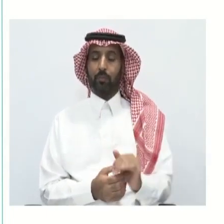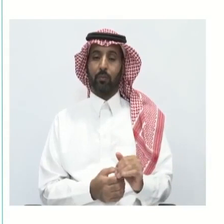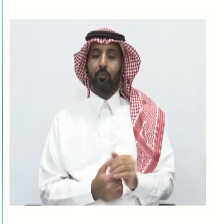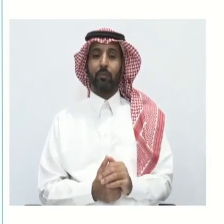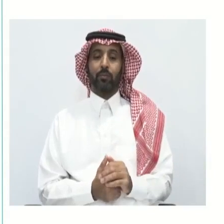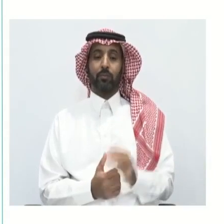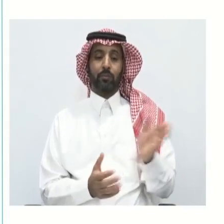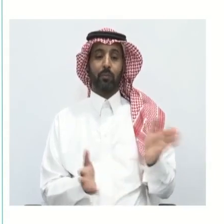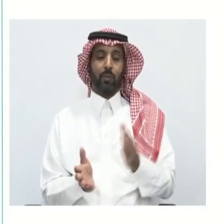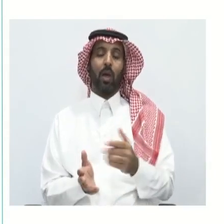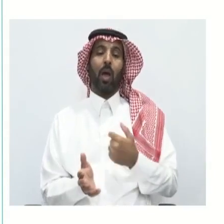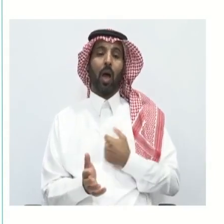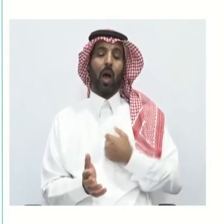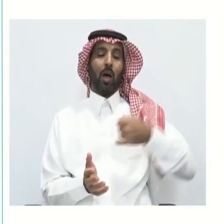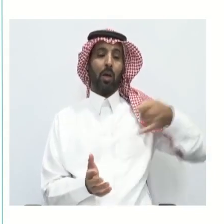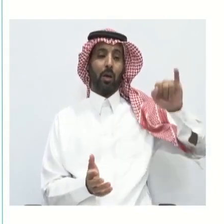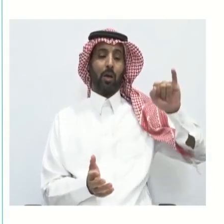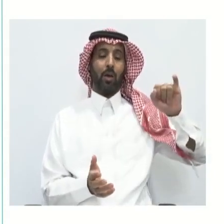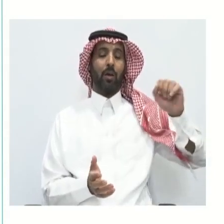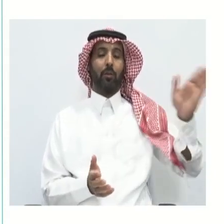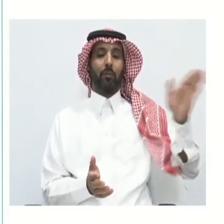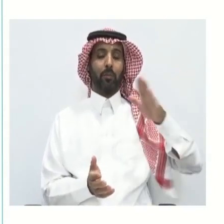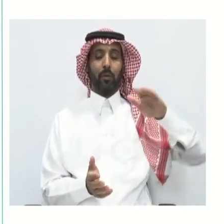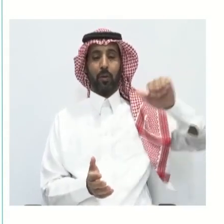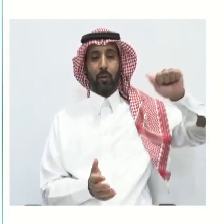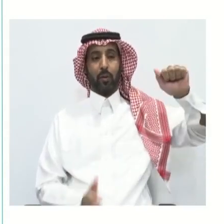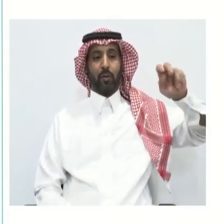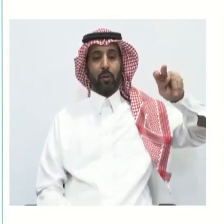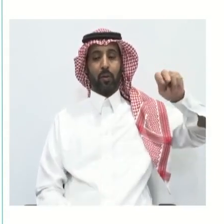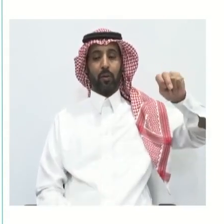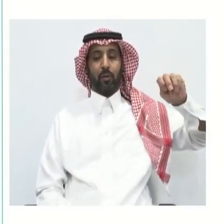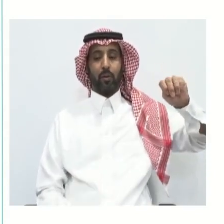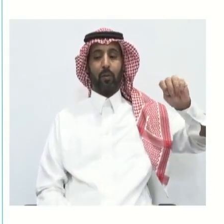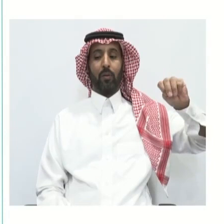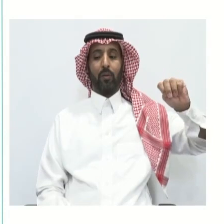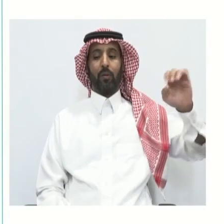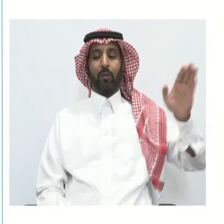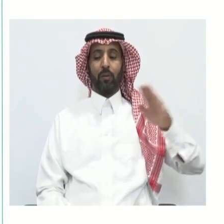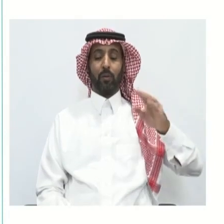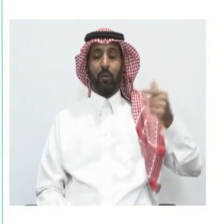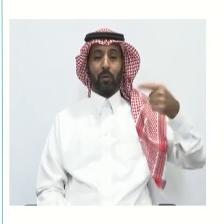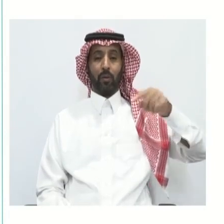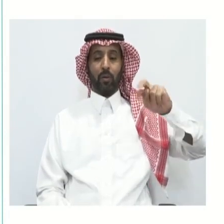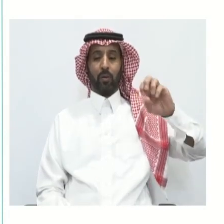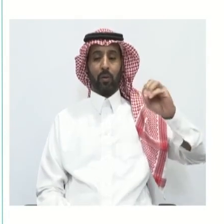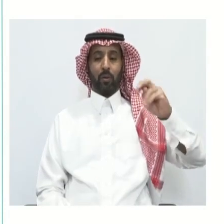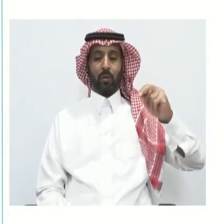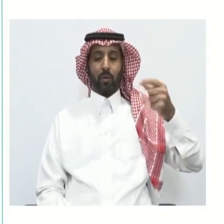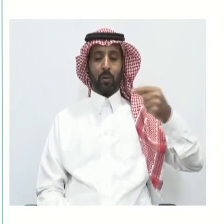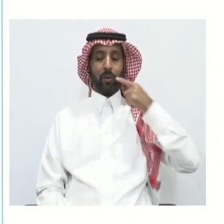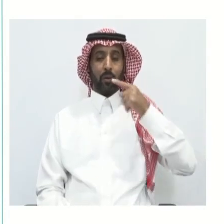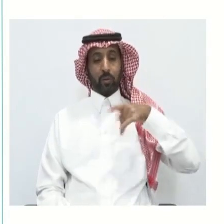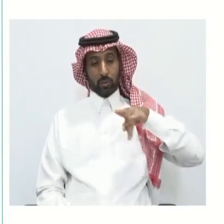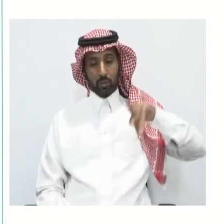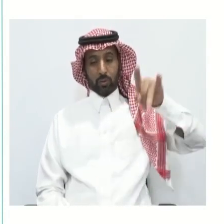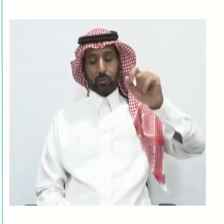then we put the verb travel to Jordan. So of course now we know that here he's talking about a future plan, that